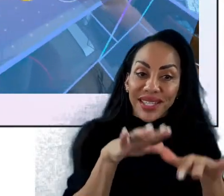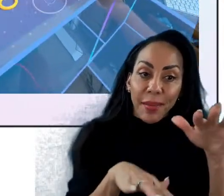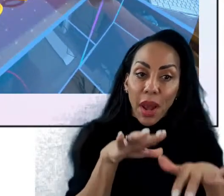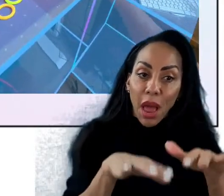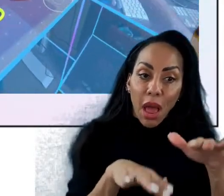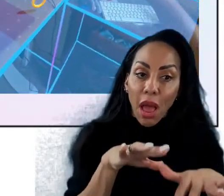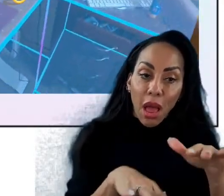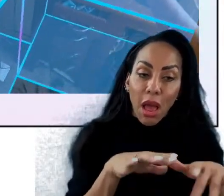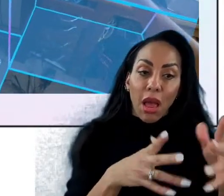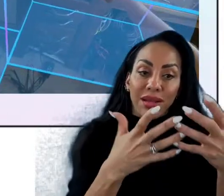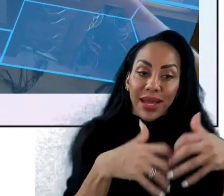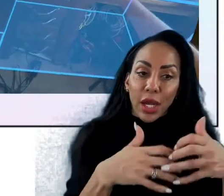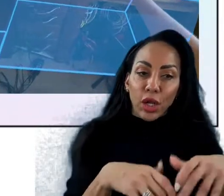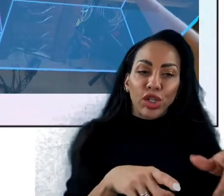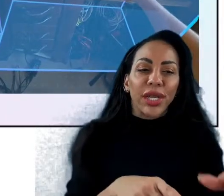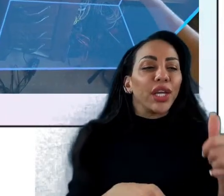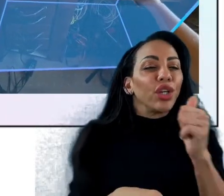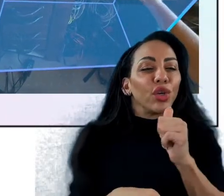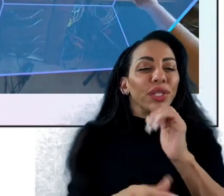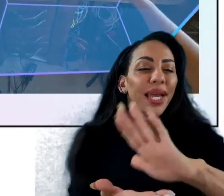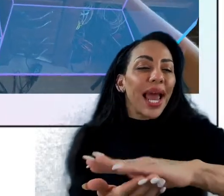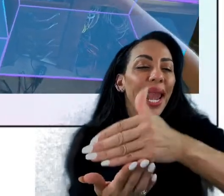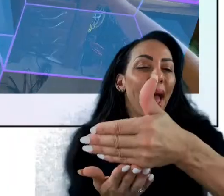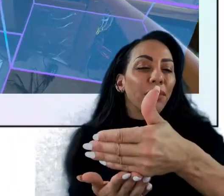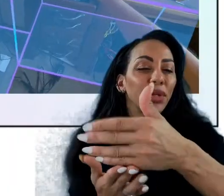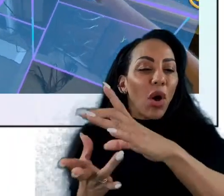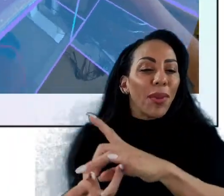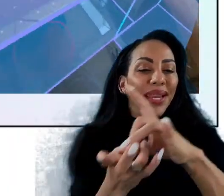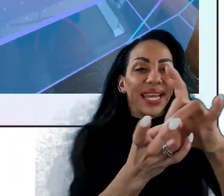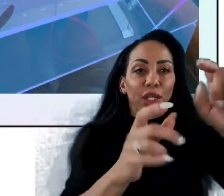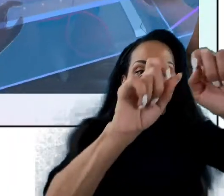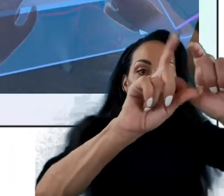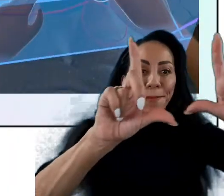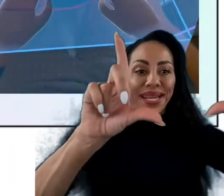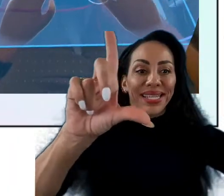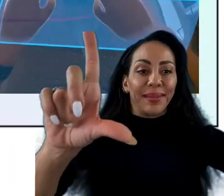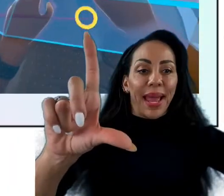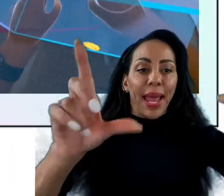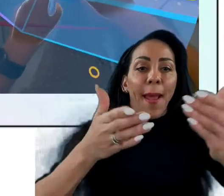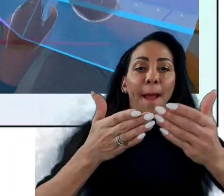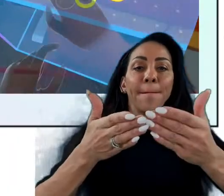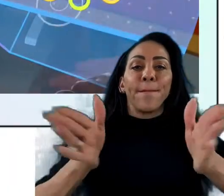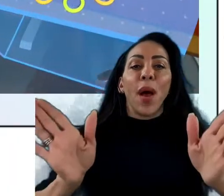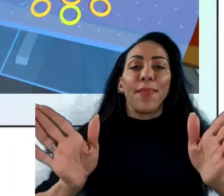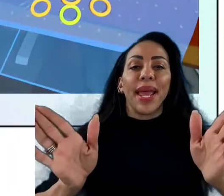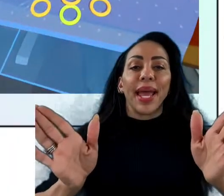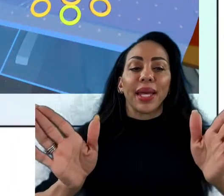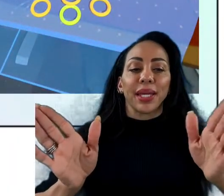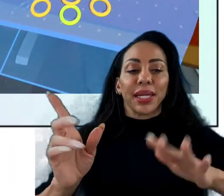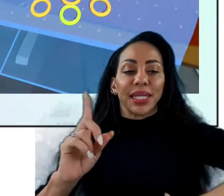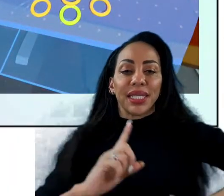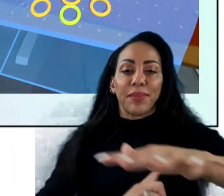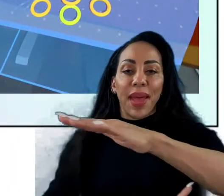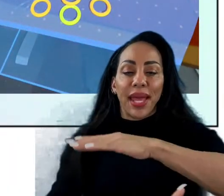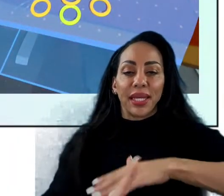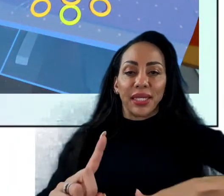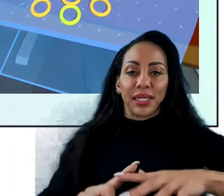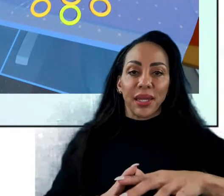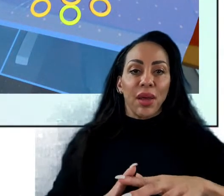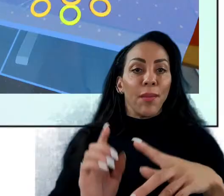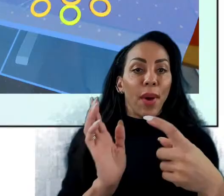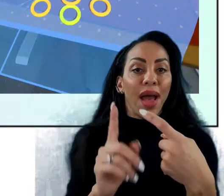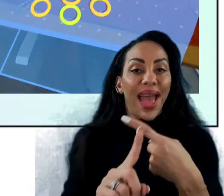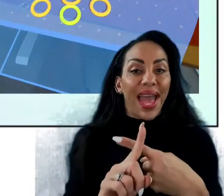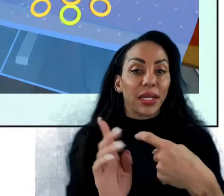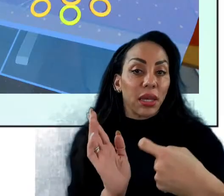a big display in a public space. But in mixed reality, you can combine virtual objects with your environment, which gives